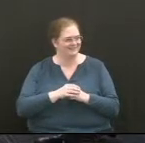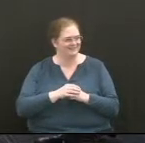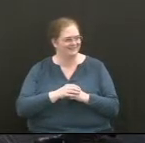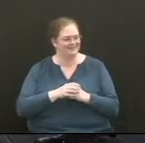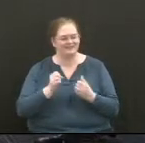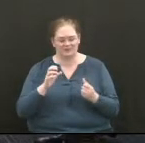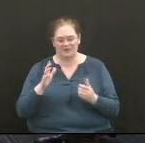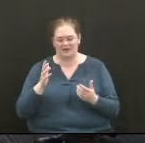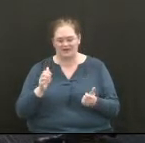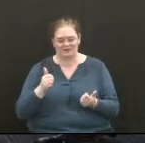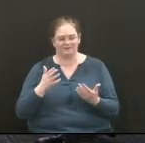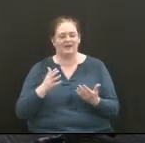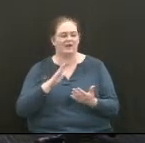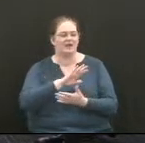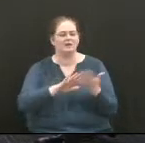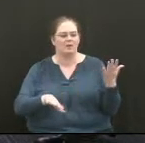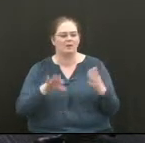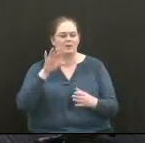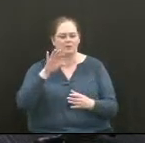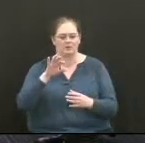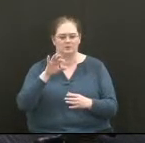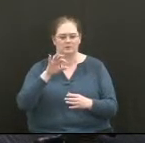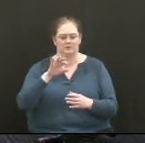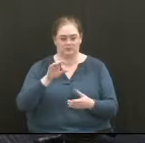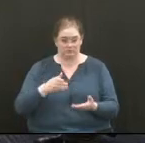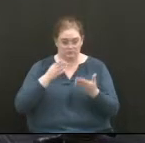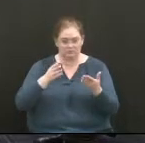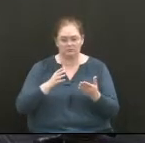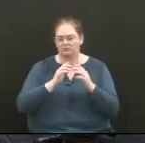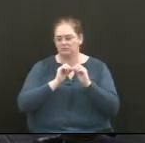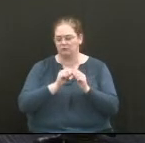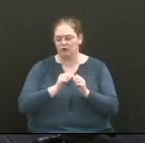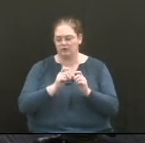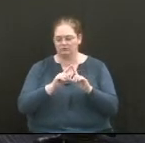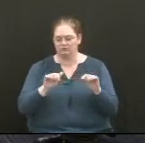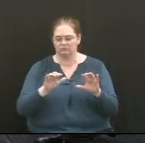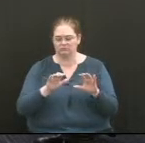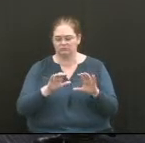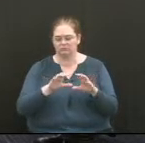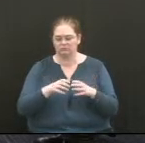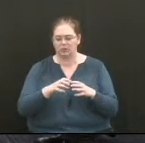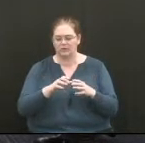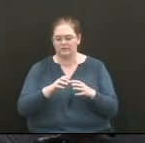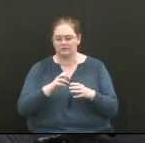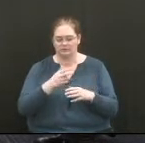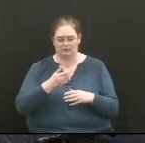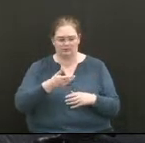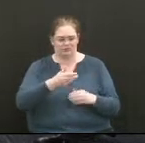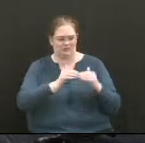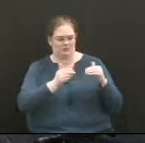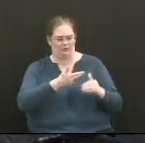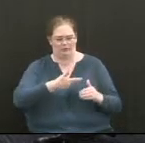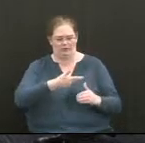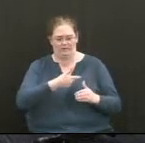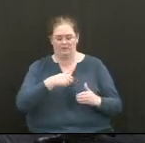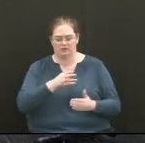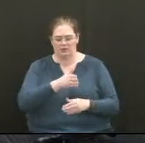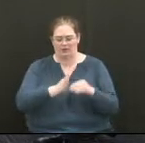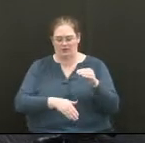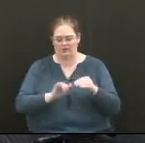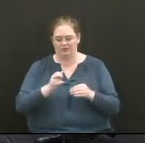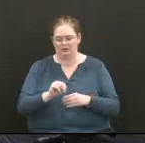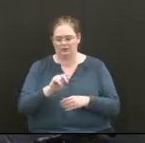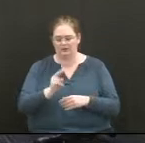so I'll enter into, and all those appointments run concurrent, essentially, with the term of office of the three of us, so they would end on the